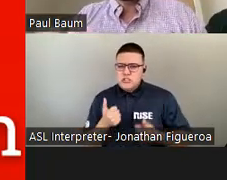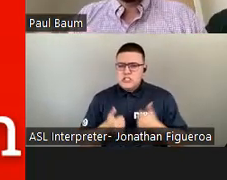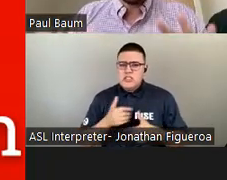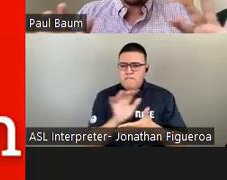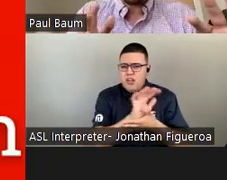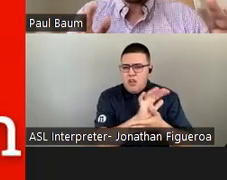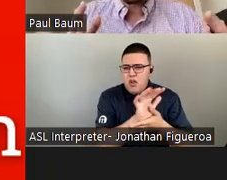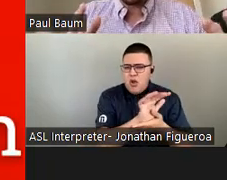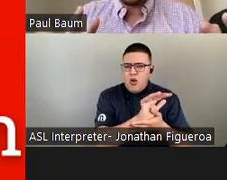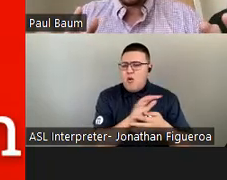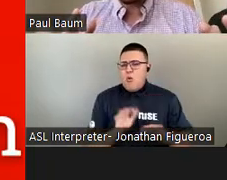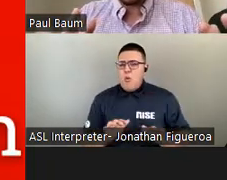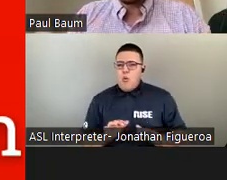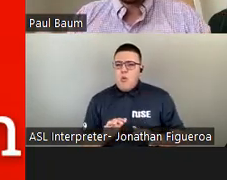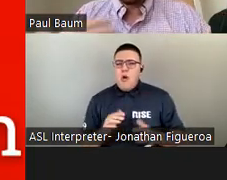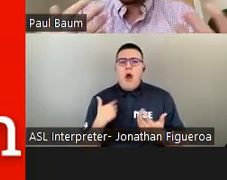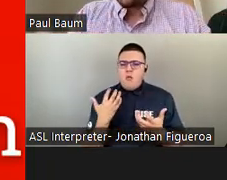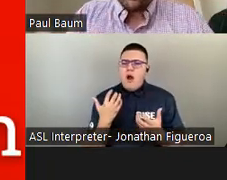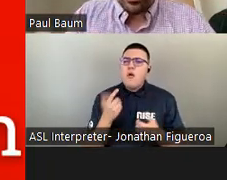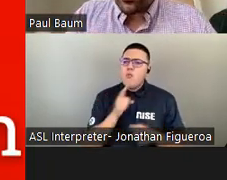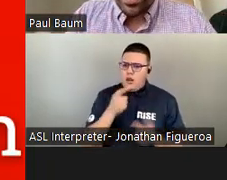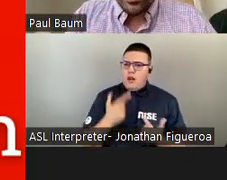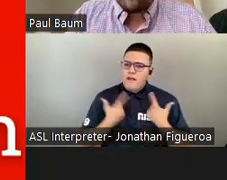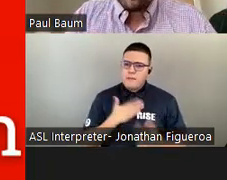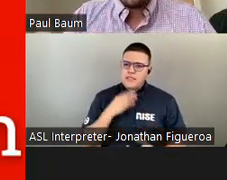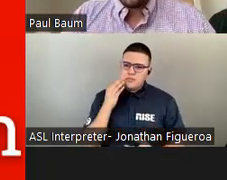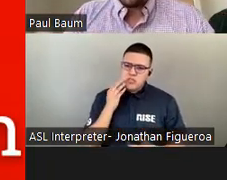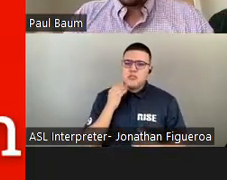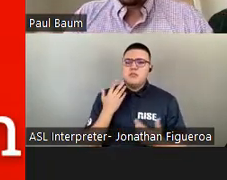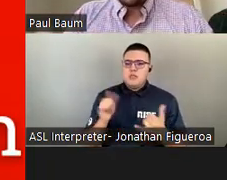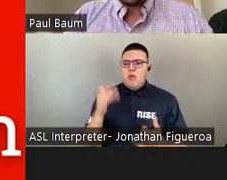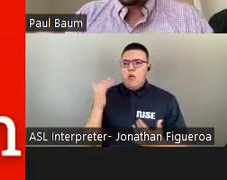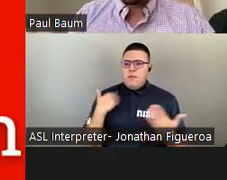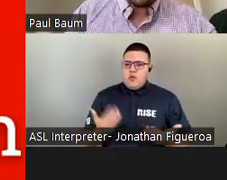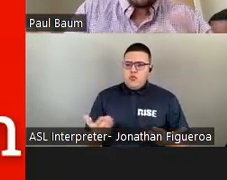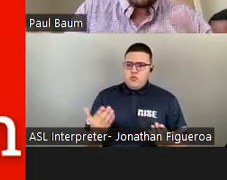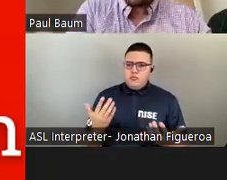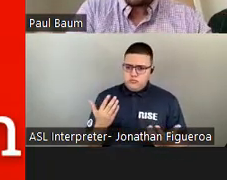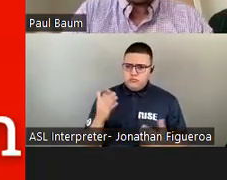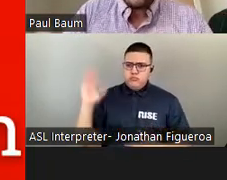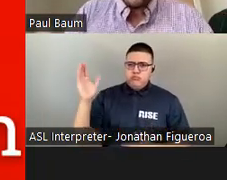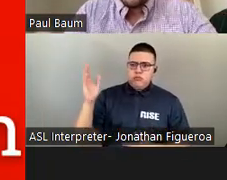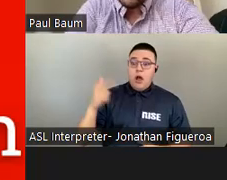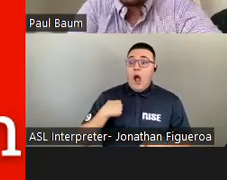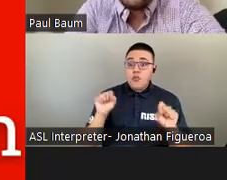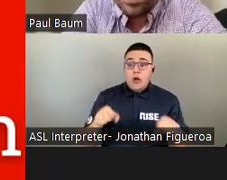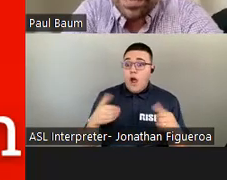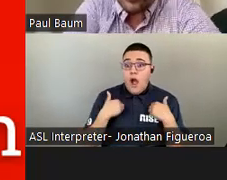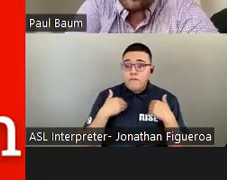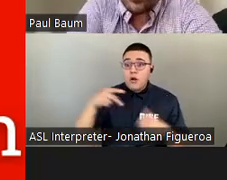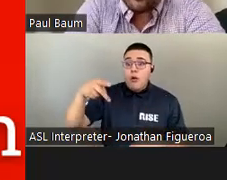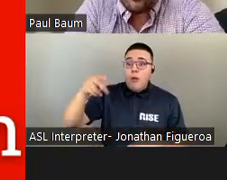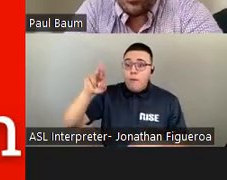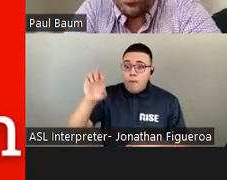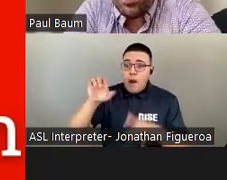do, let me incorporate some real life stuff. That's why I'm here live. I could have pre-recorded this, but was asked